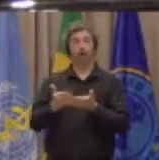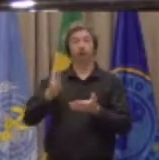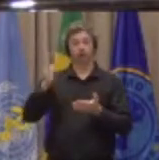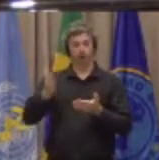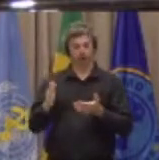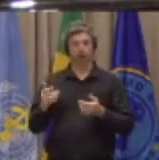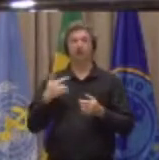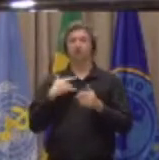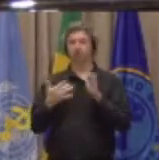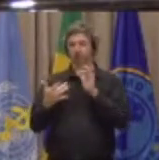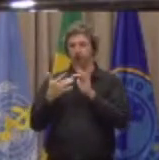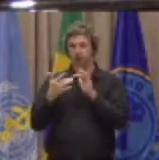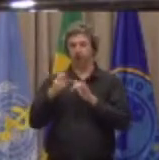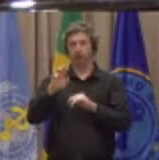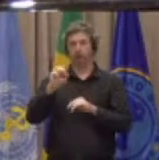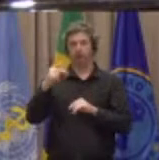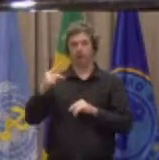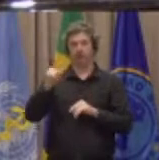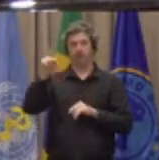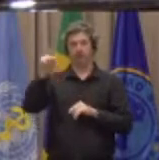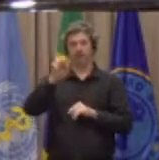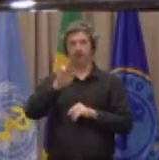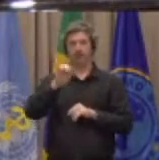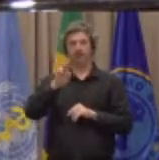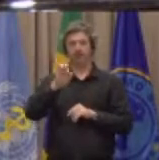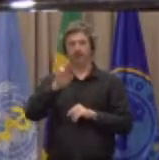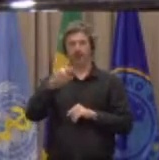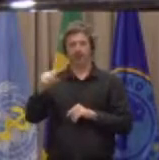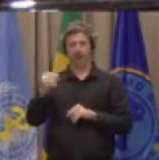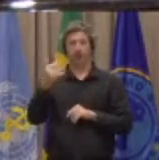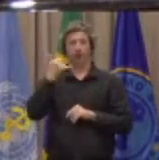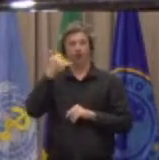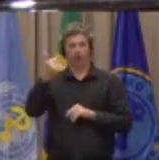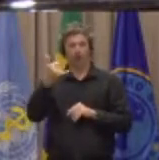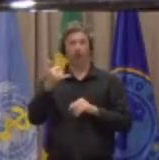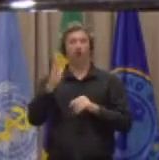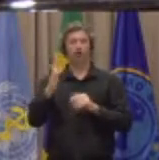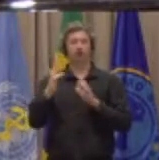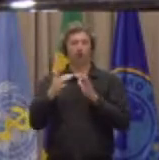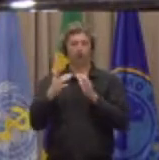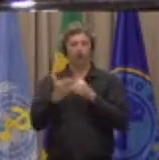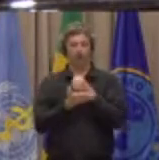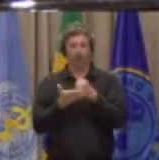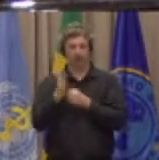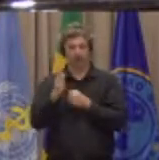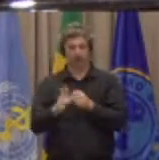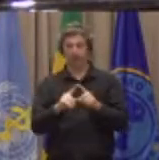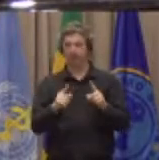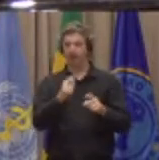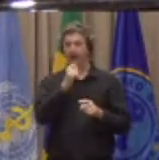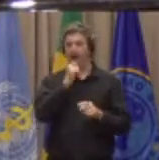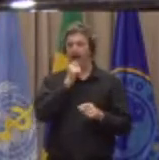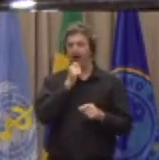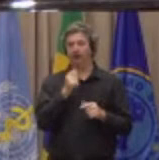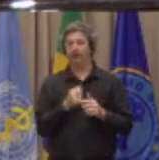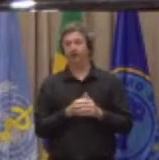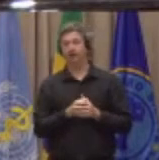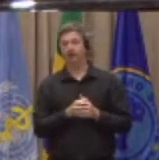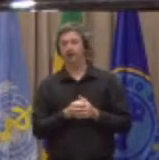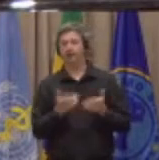doing that. We are going to hire USP and University of Ribeirão Preto.